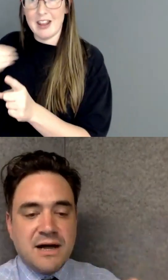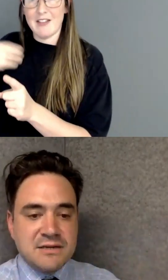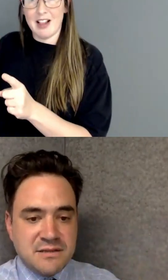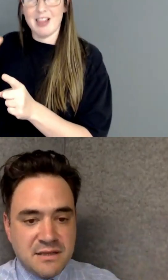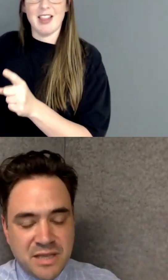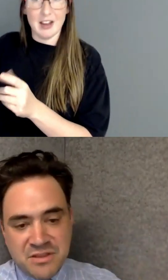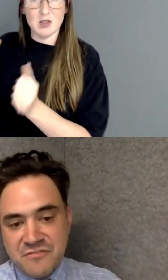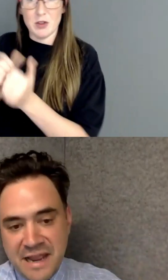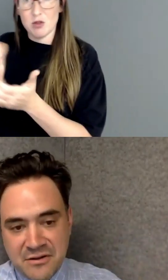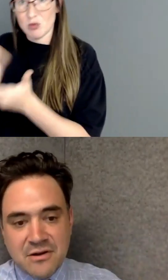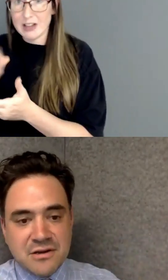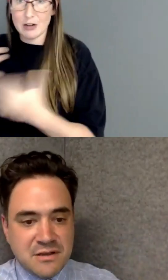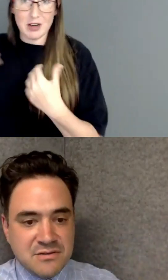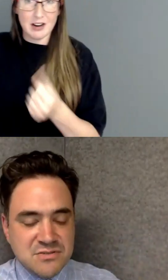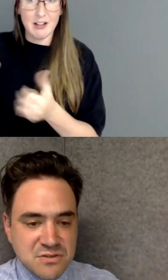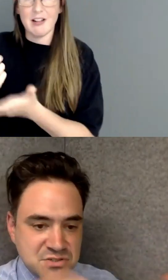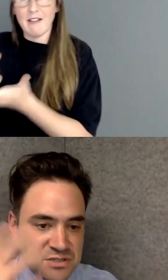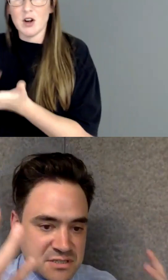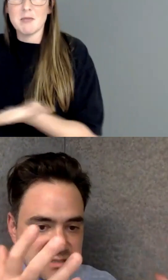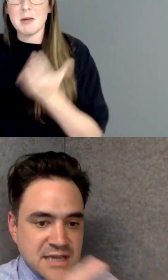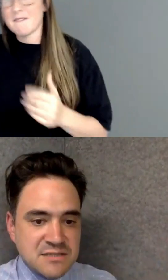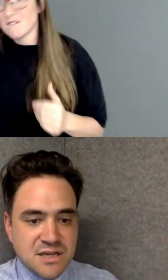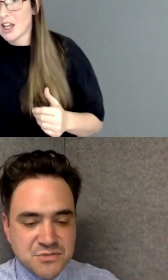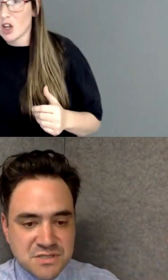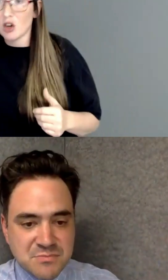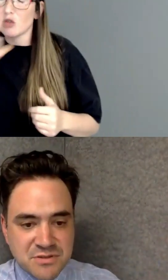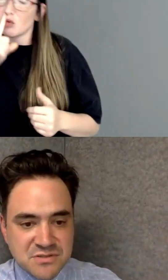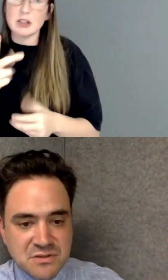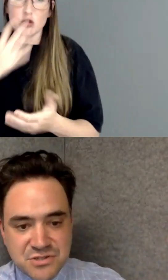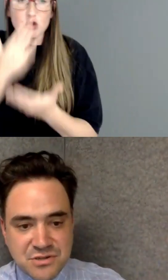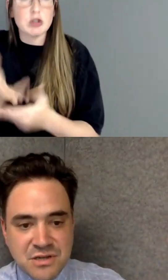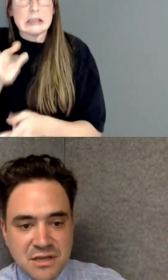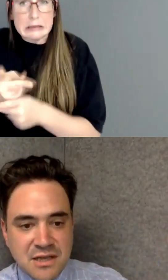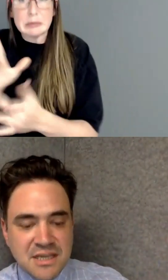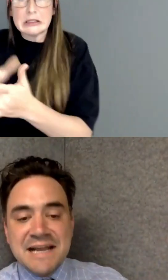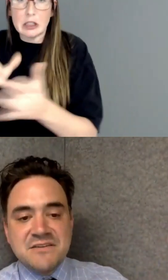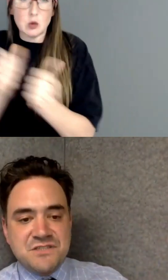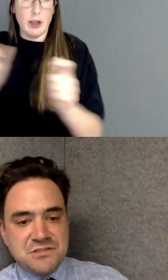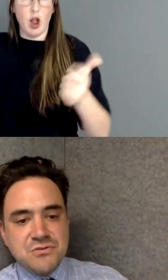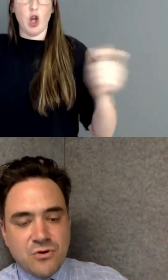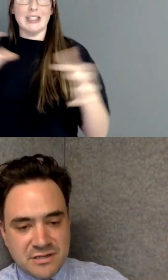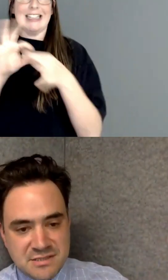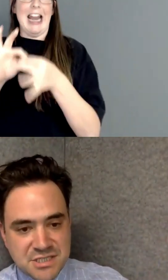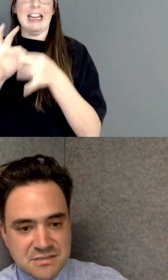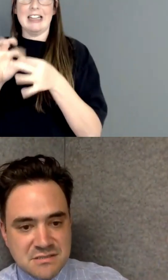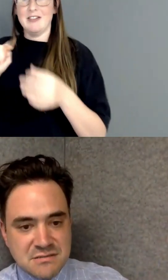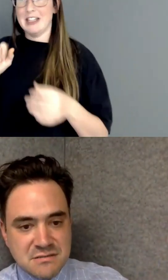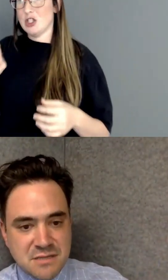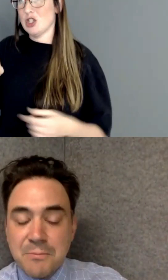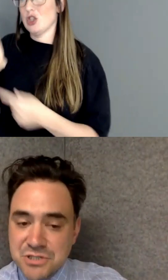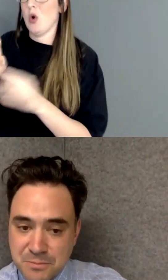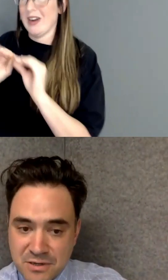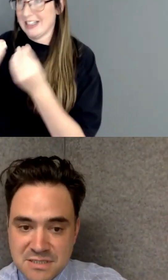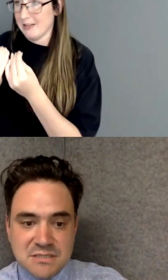going on in maybe the vanguard, so it's always good to stay in touch with some of those larger connective tissue organizations.